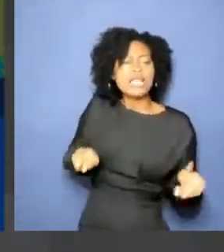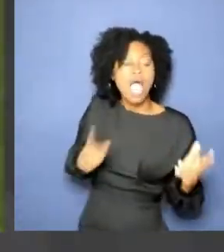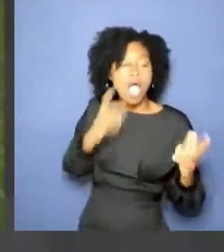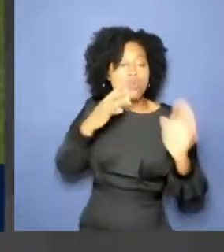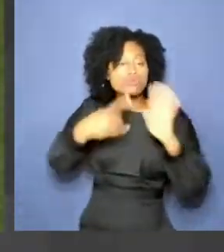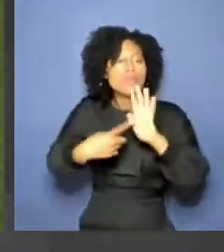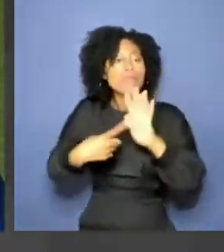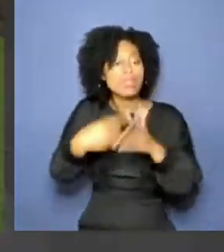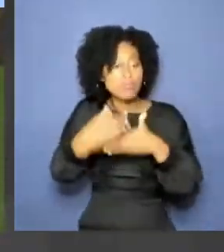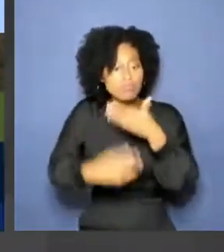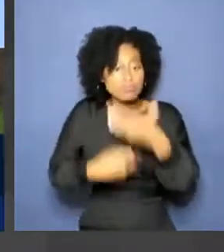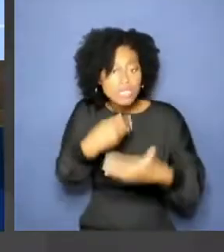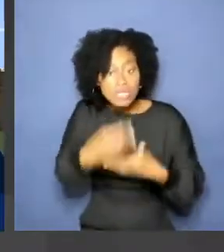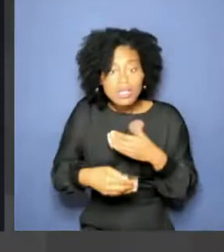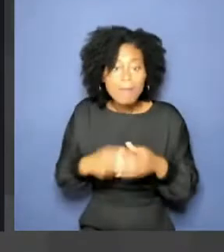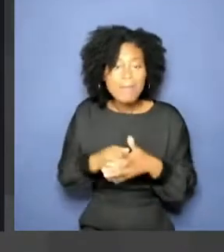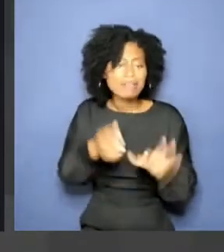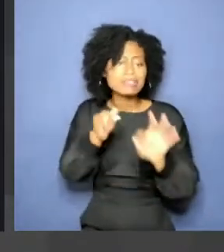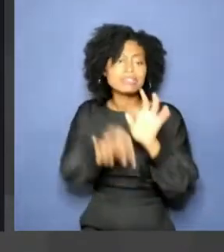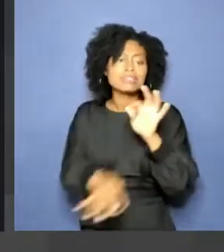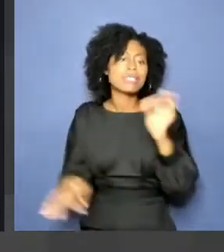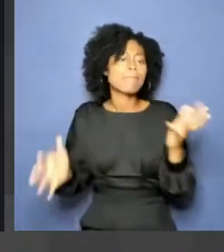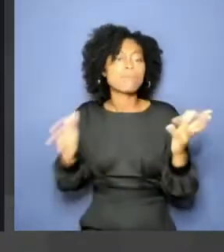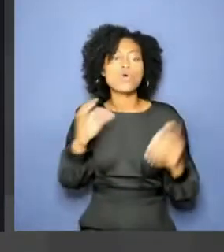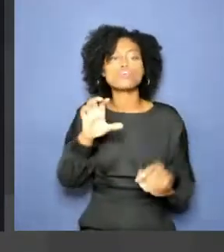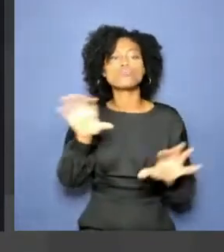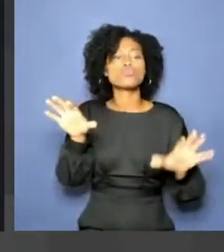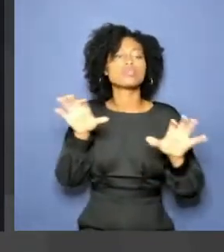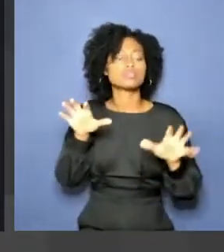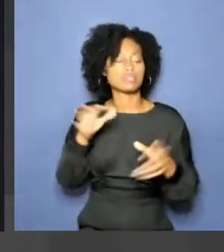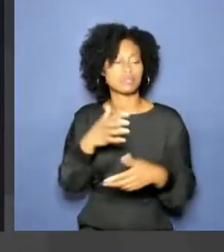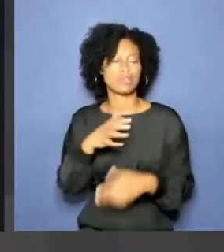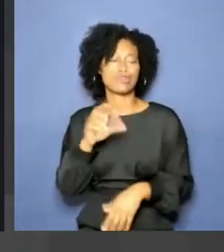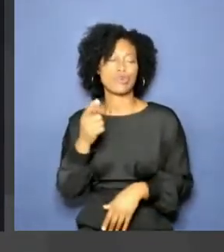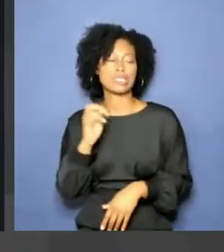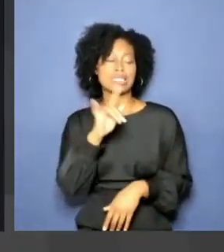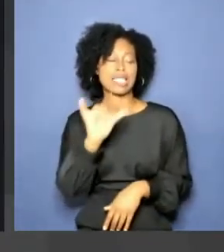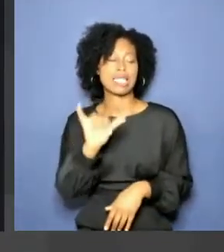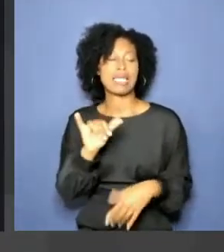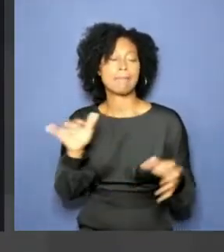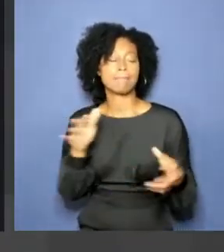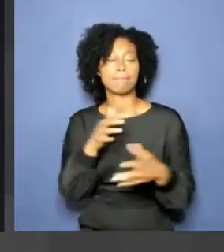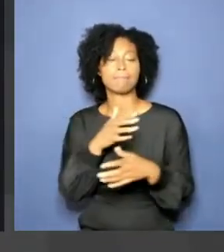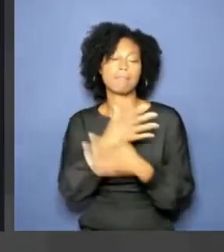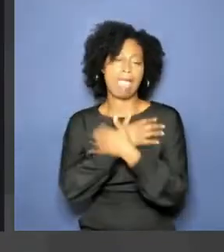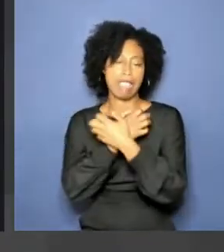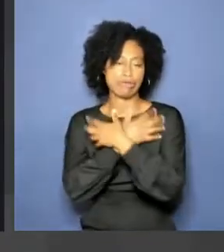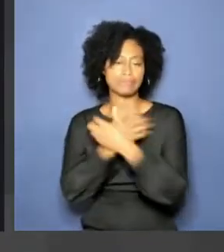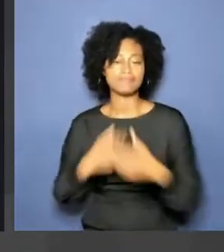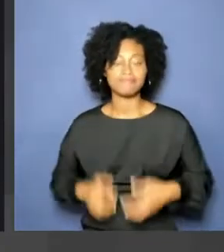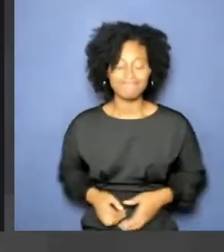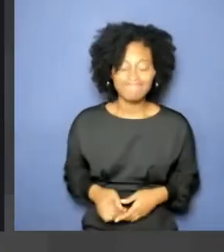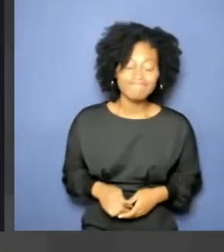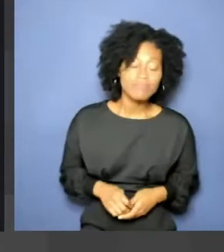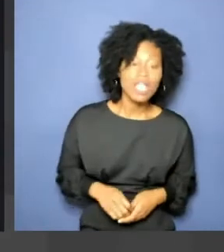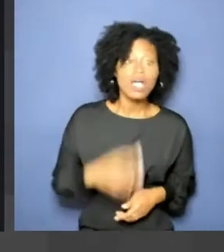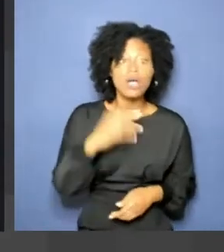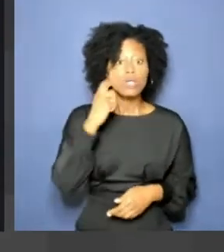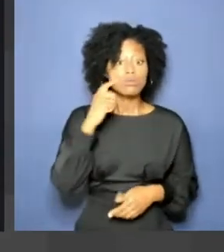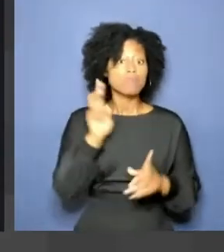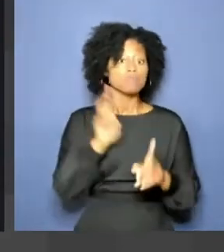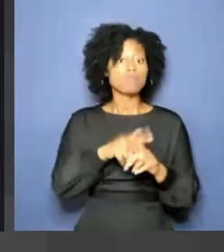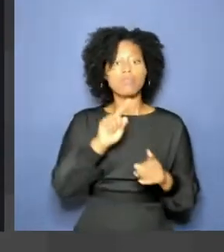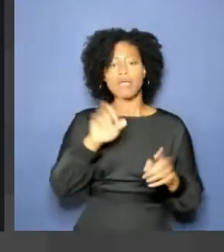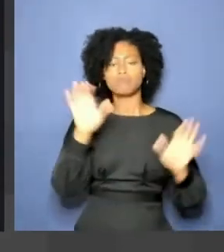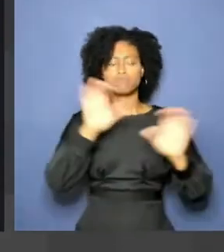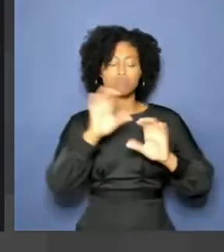simple grizzly bear. To install the plugin, I'm heading to File, Plugins, Available, search for the Minecraft